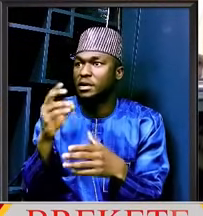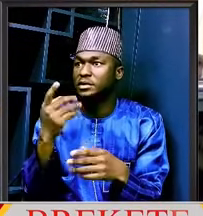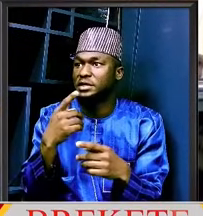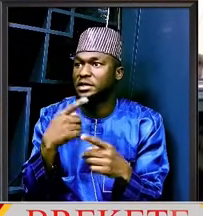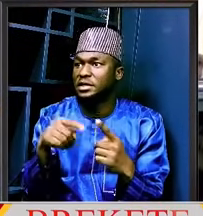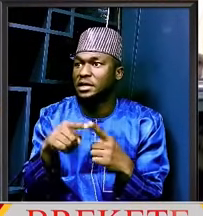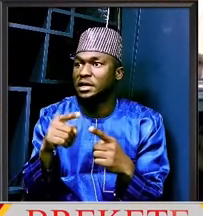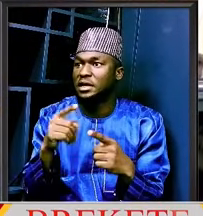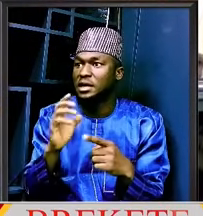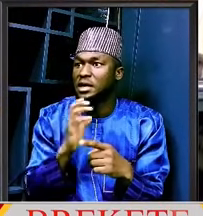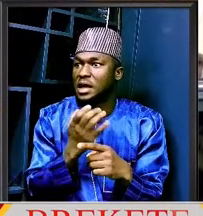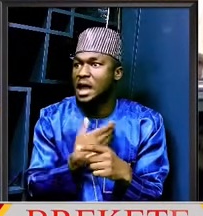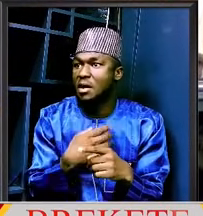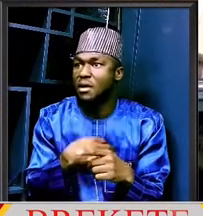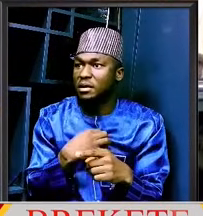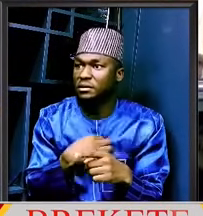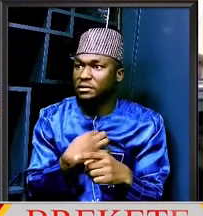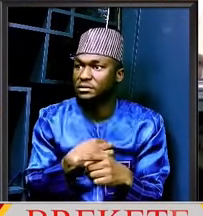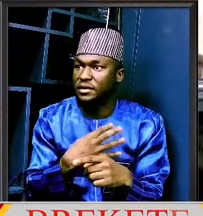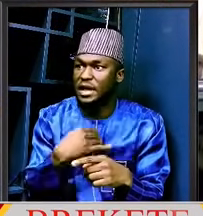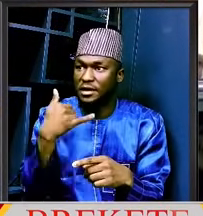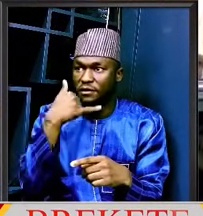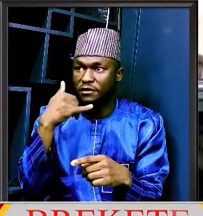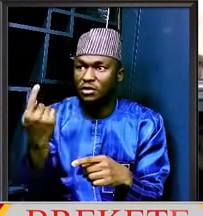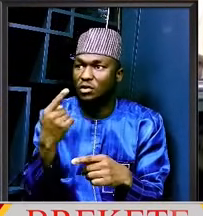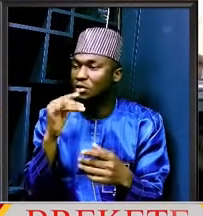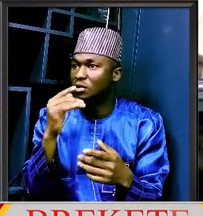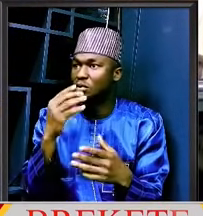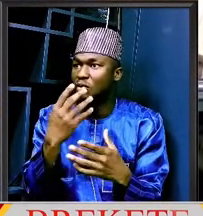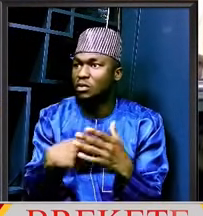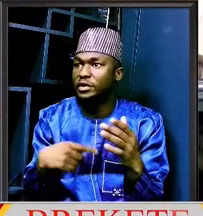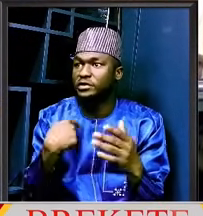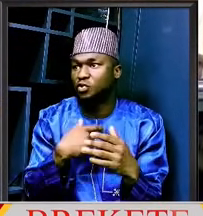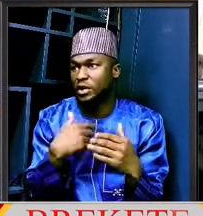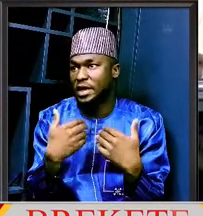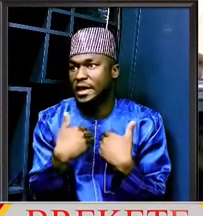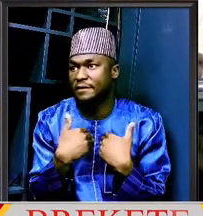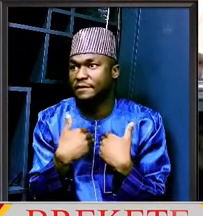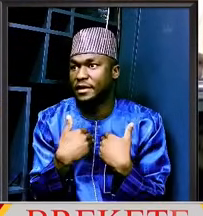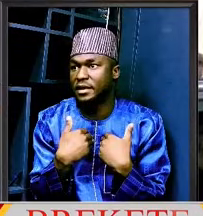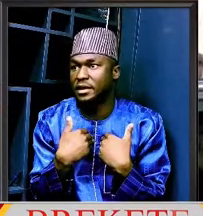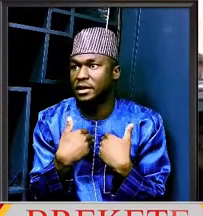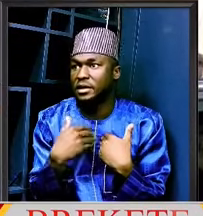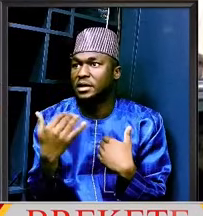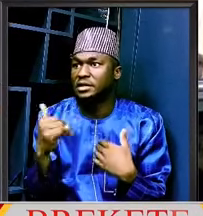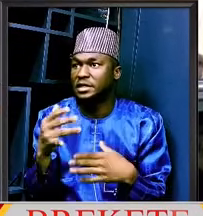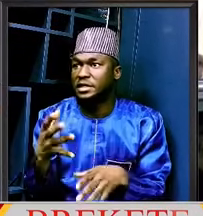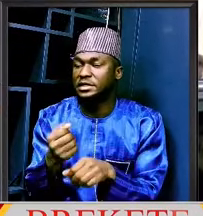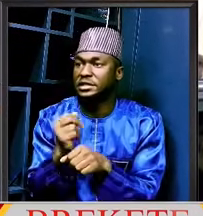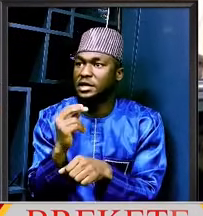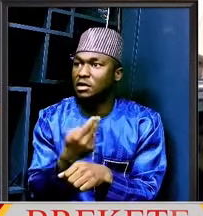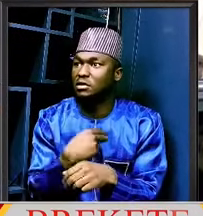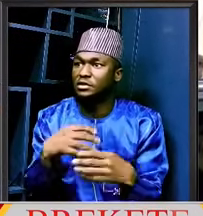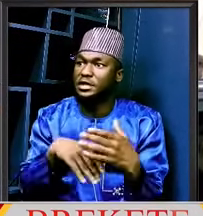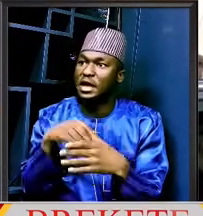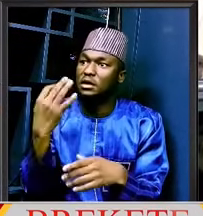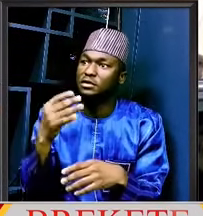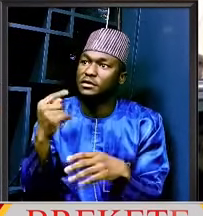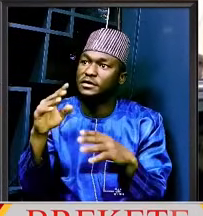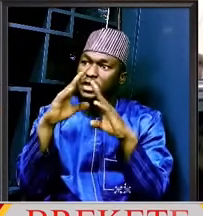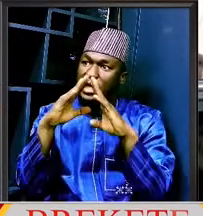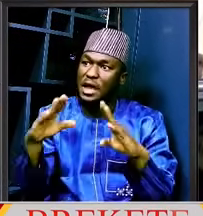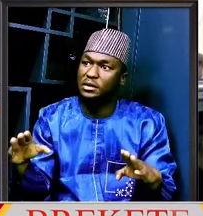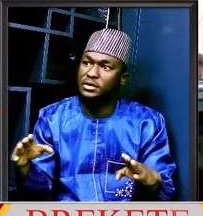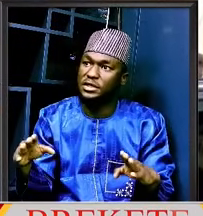were wearing with our phone. That is what we just ran out of the house with. They took us out of the house. So